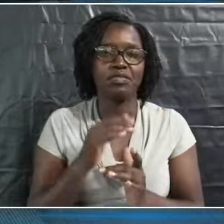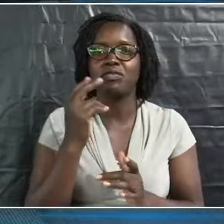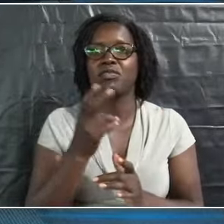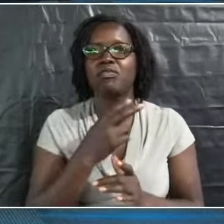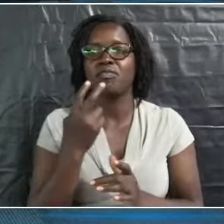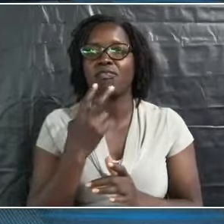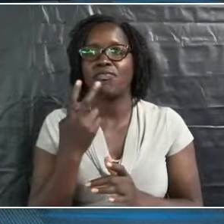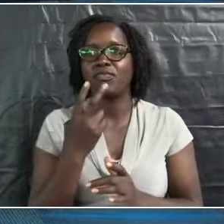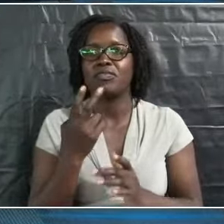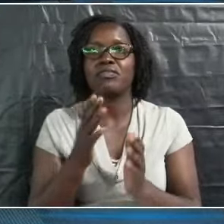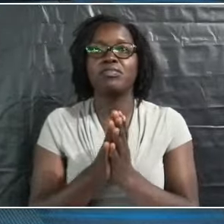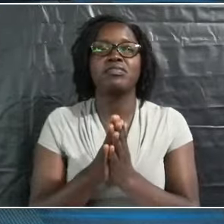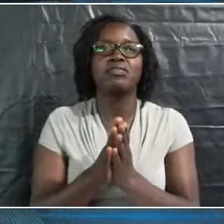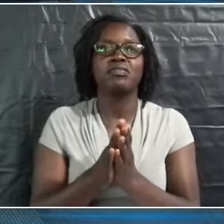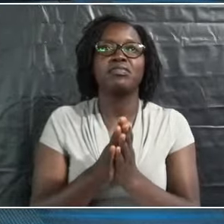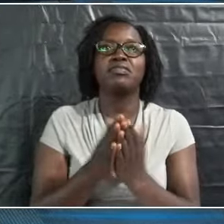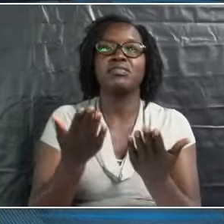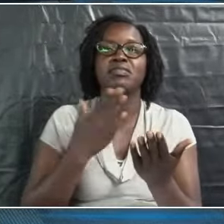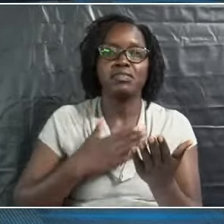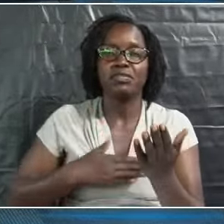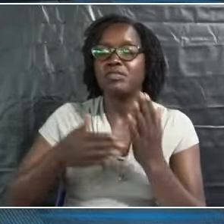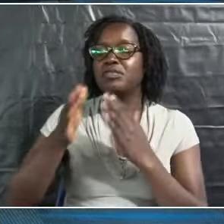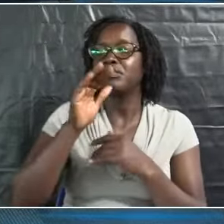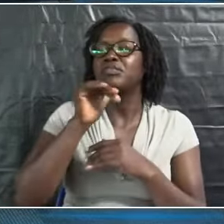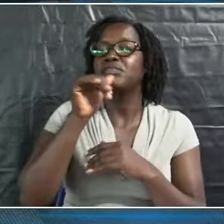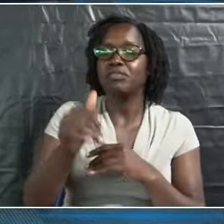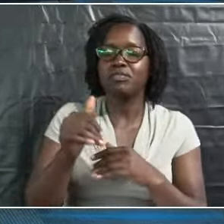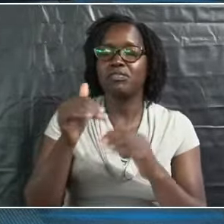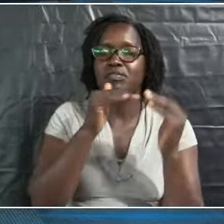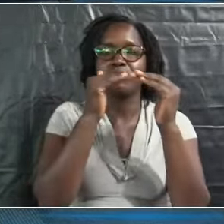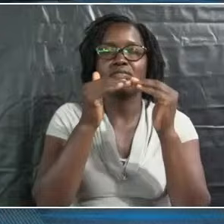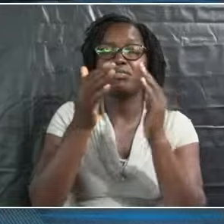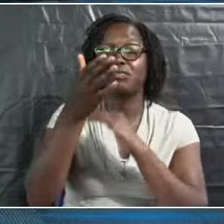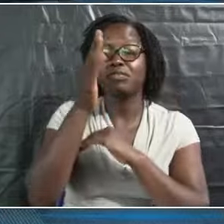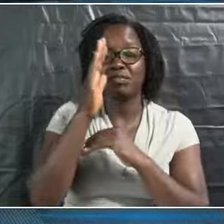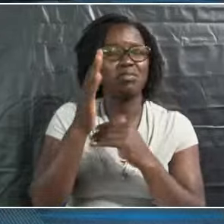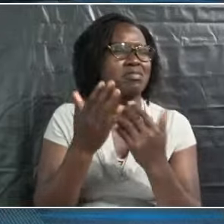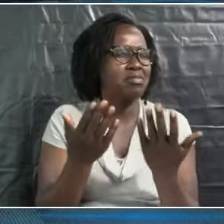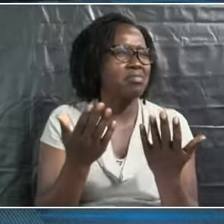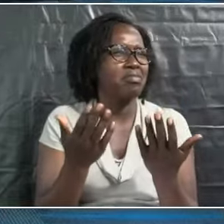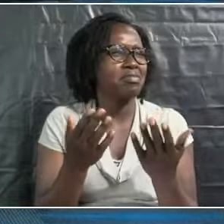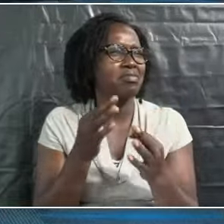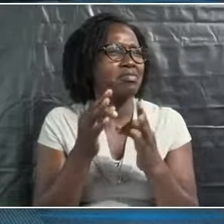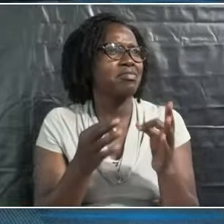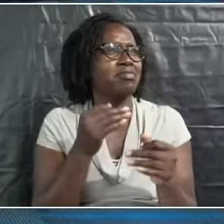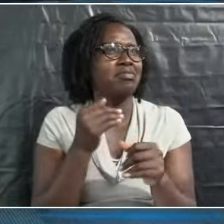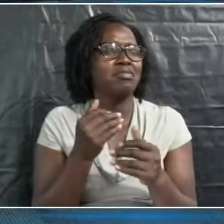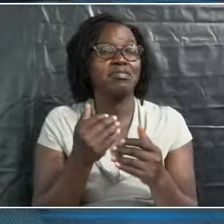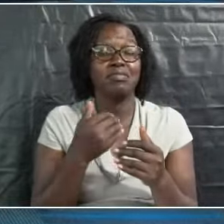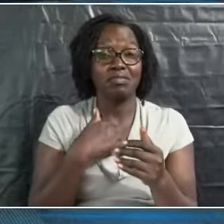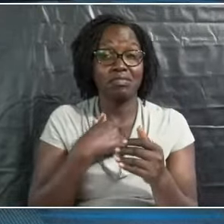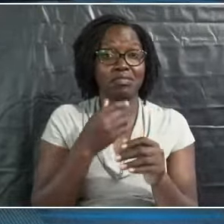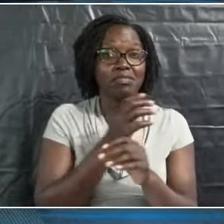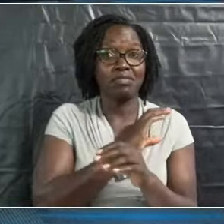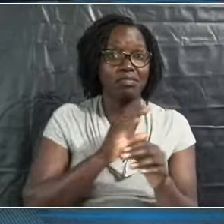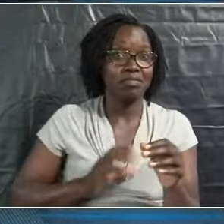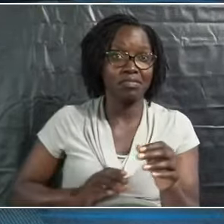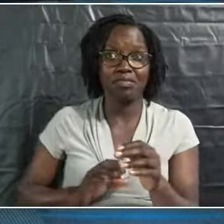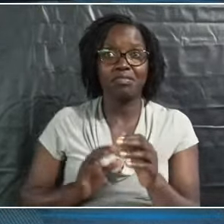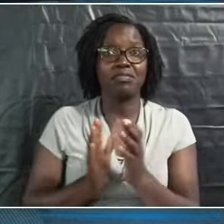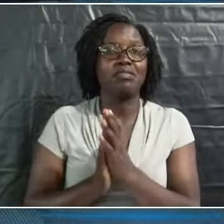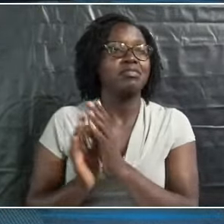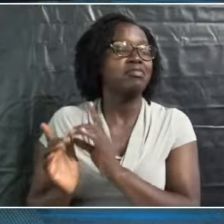even though he was God, did not count equality with God something to be grasped. You see, if I were Christ, came to this